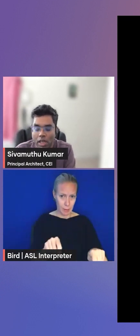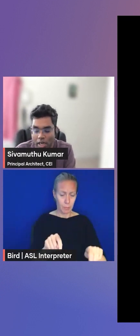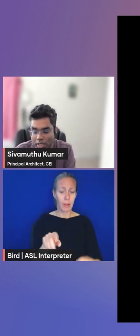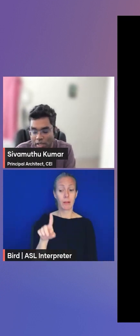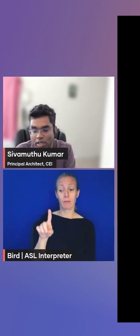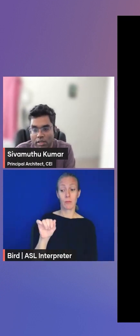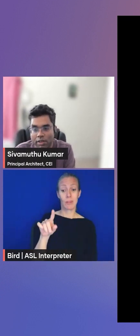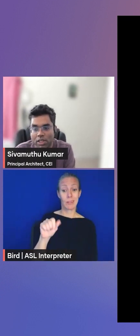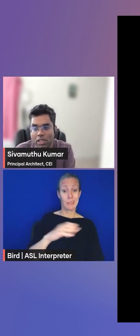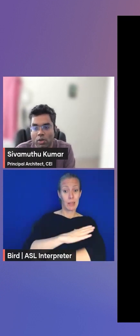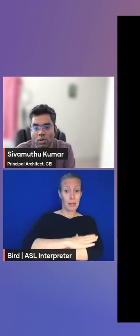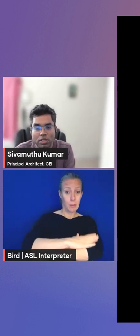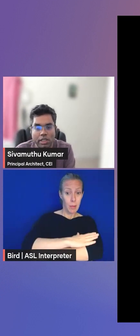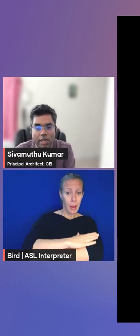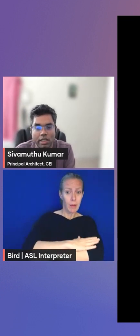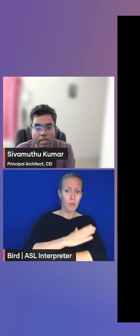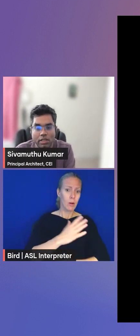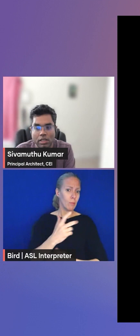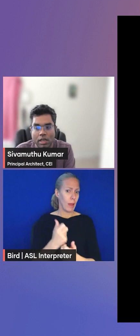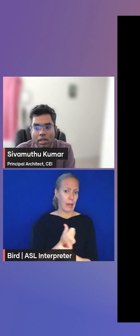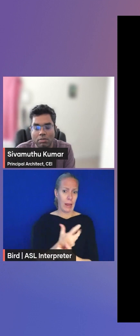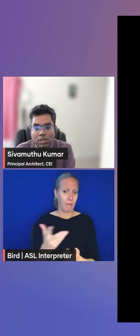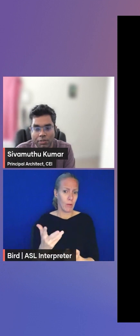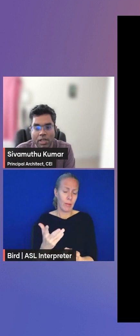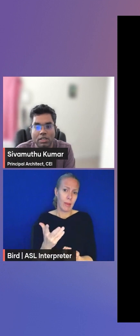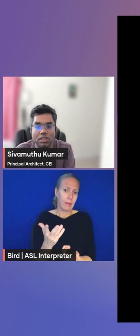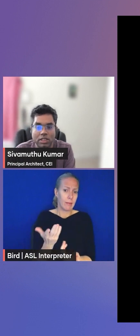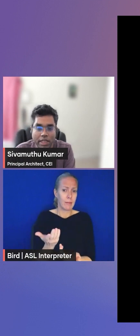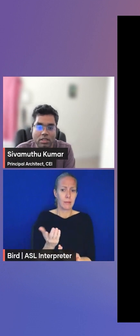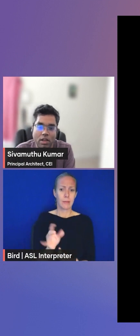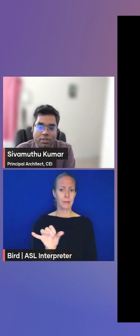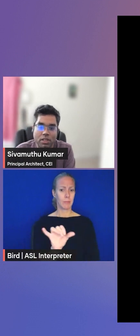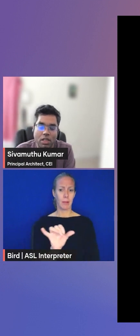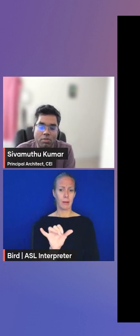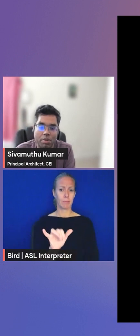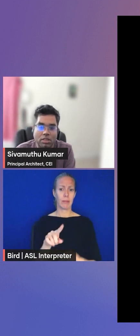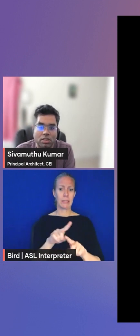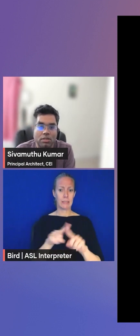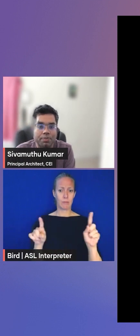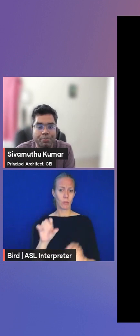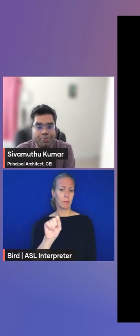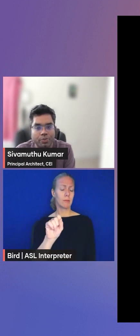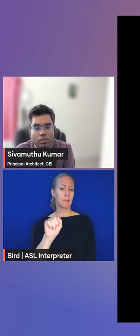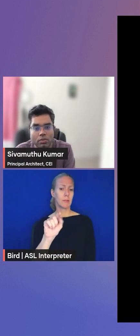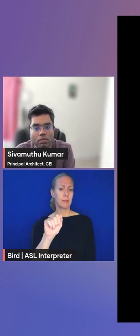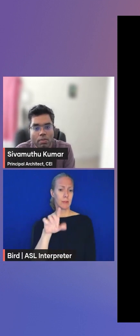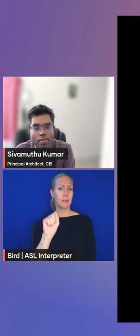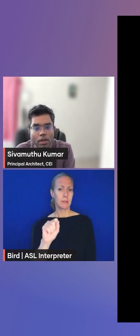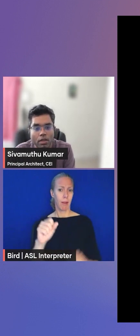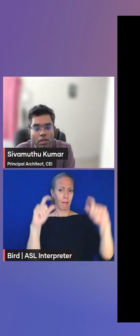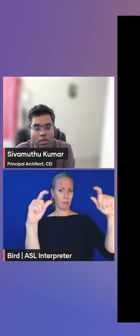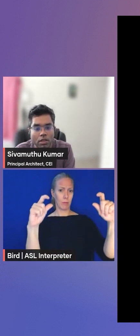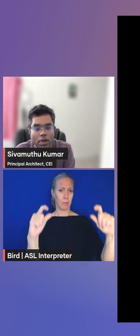platform, and everything goes in like a different status of a process.